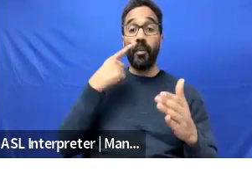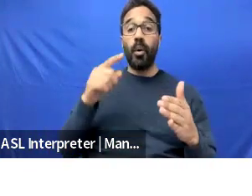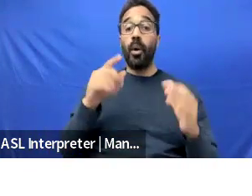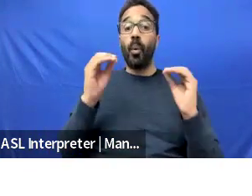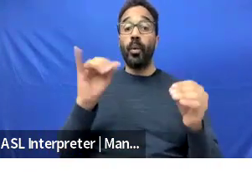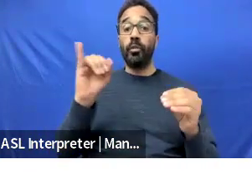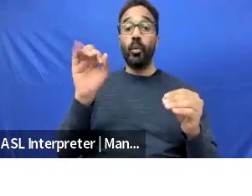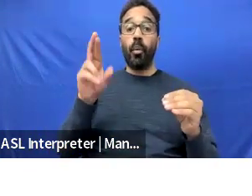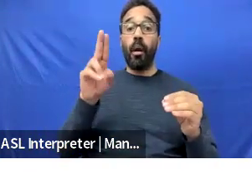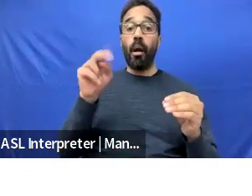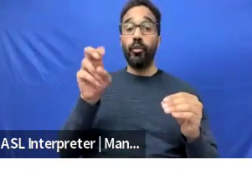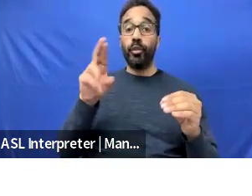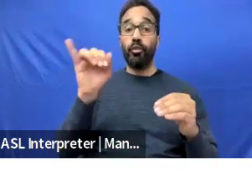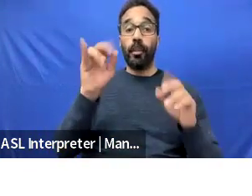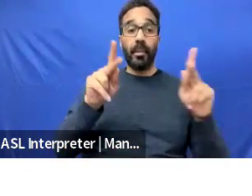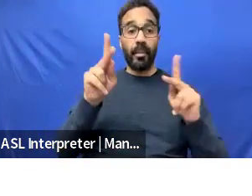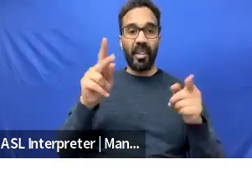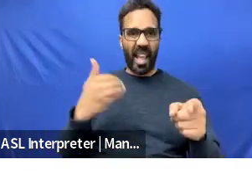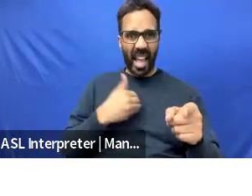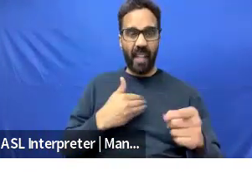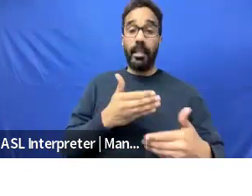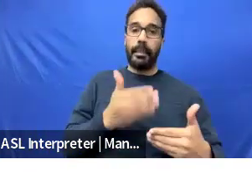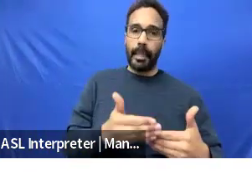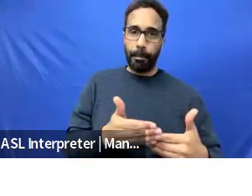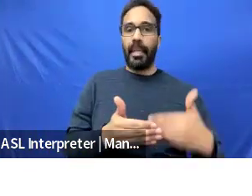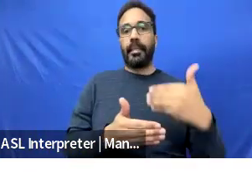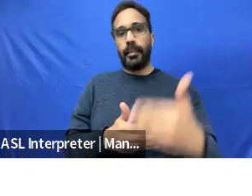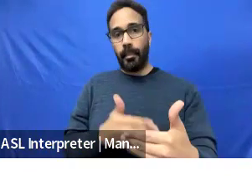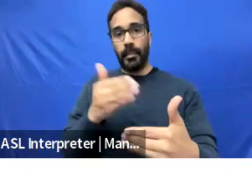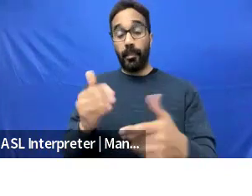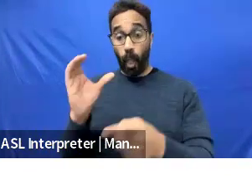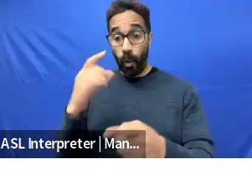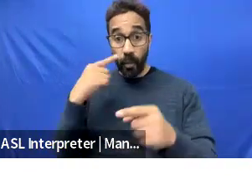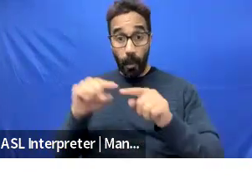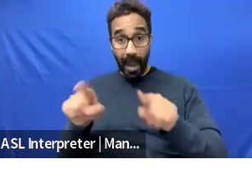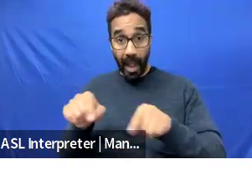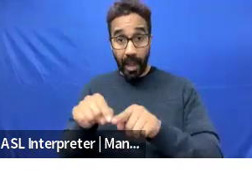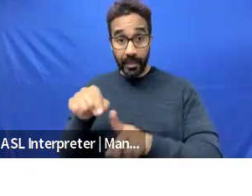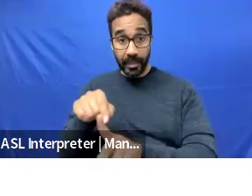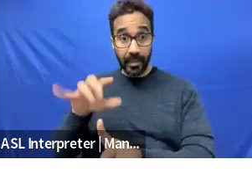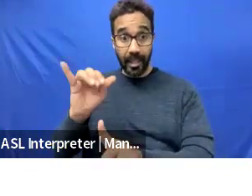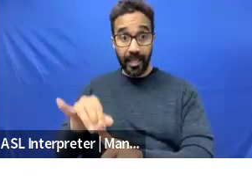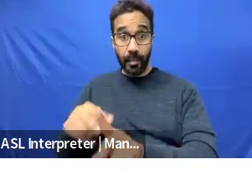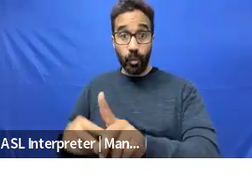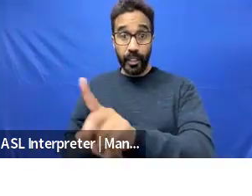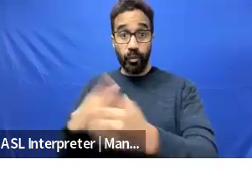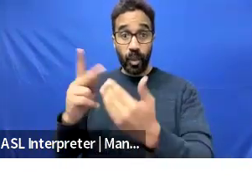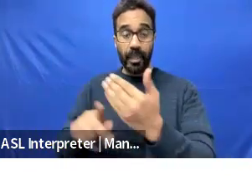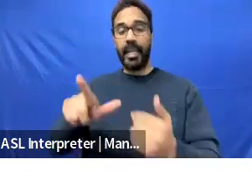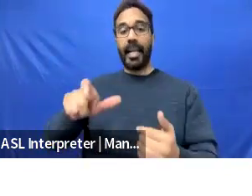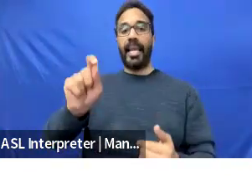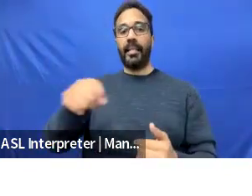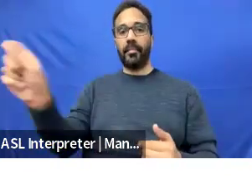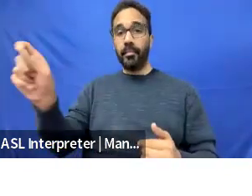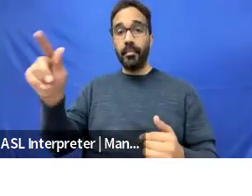it's, again, one step, two step, the third step, clicking that, it's only going to list you those CVS's, those Walgreens,